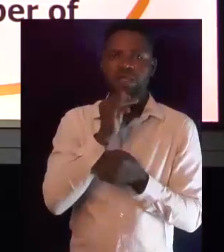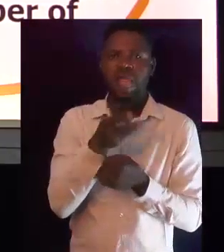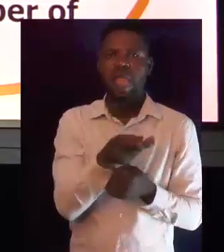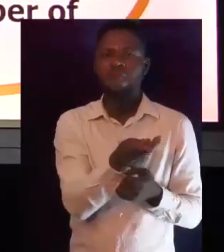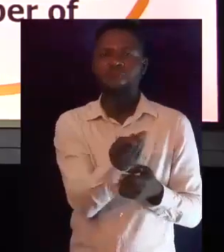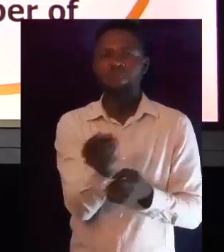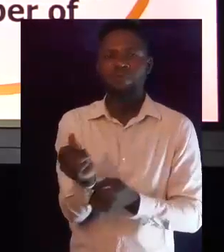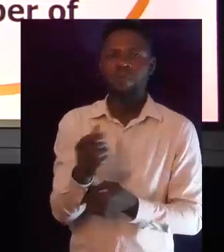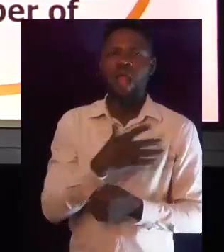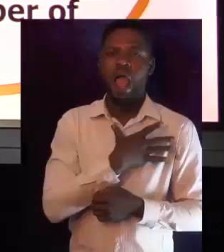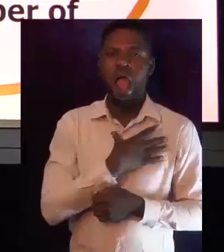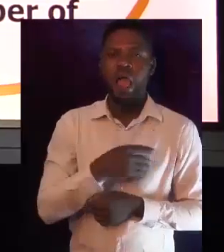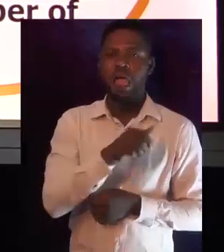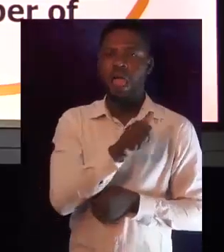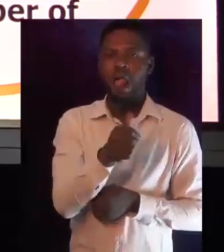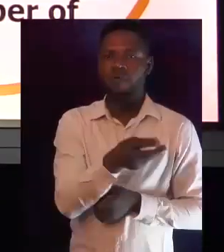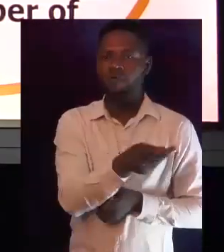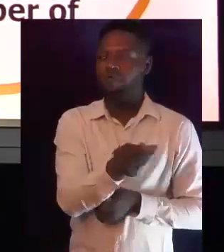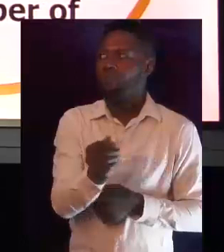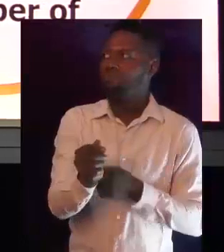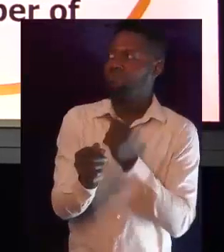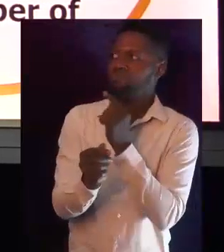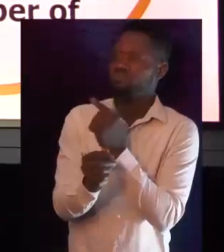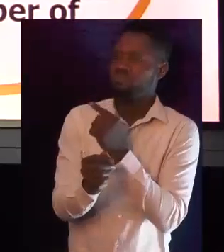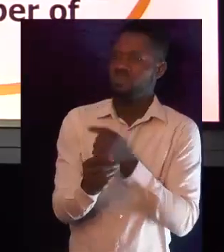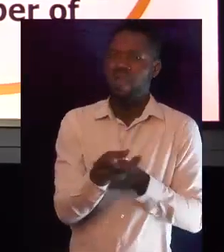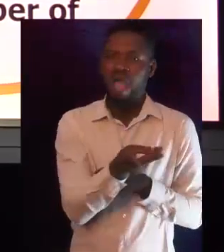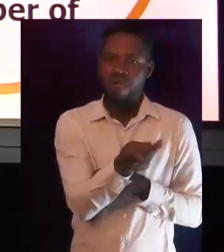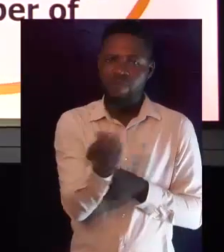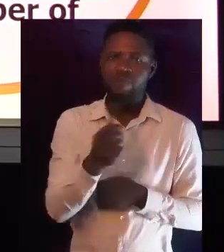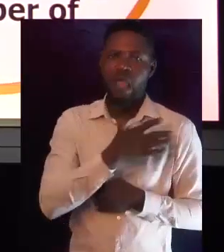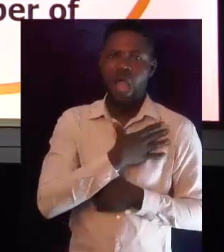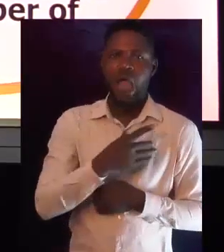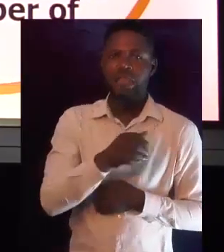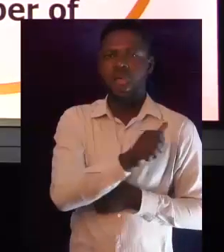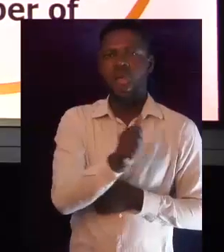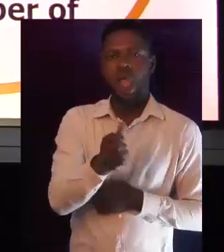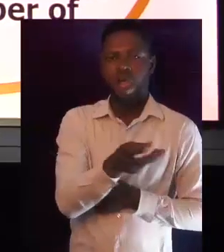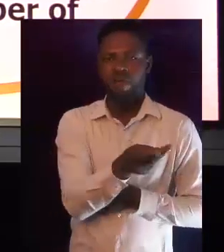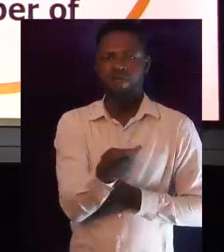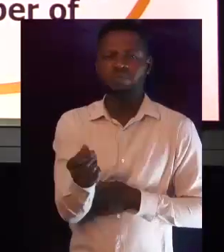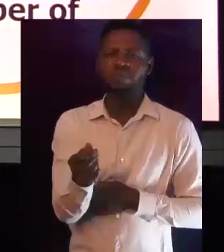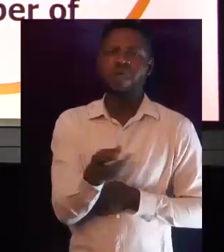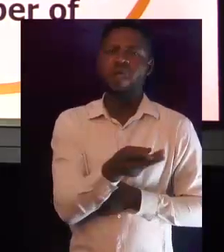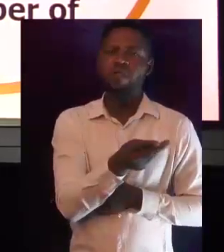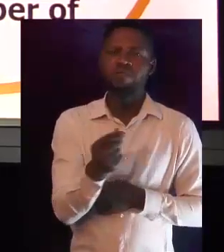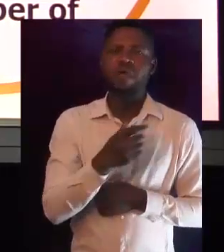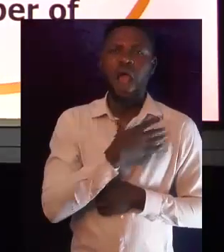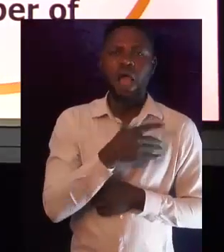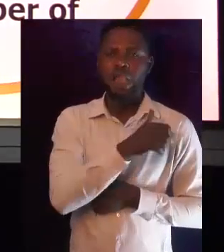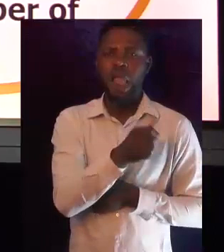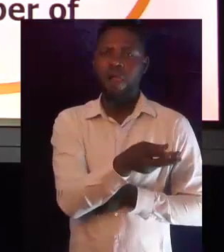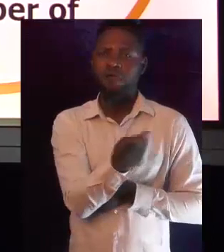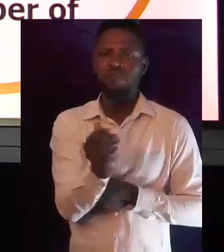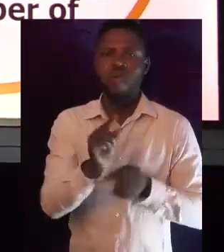is few and a few. Few and a few. Few